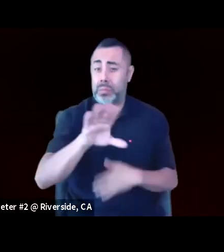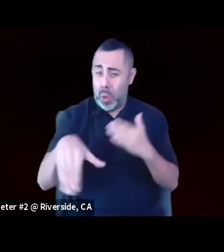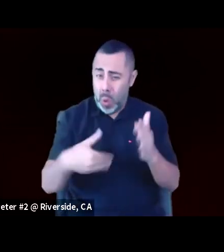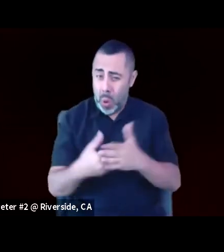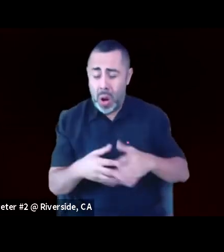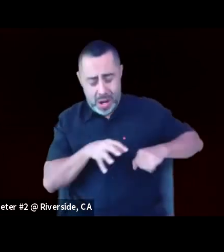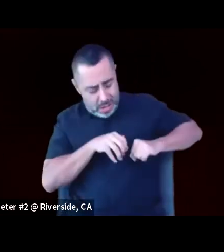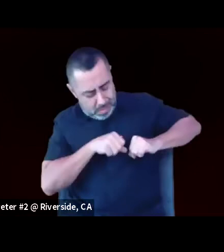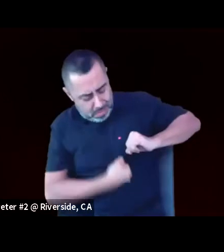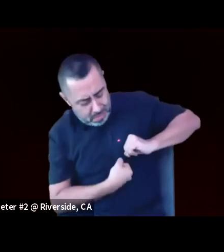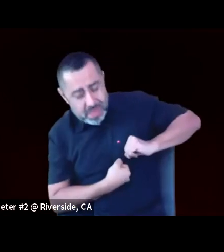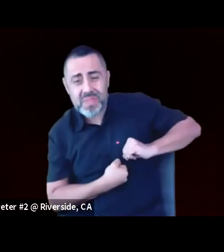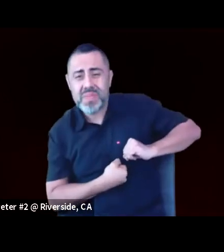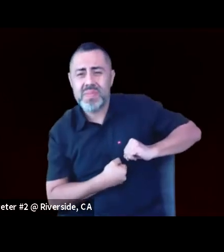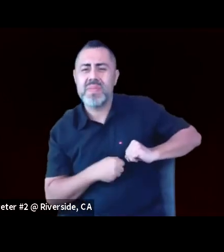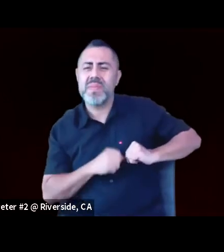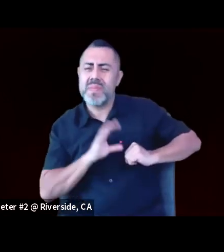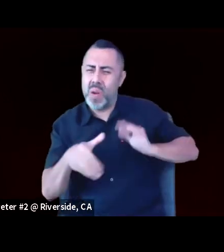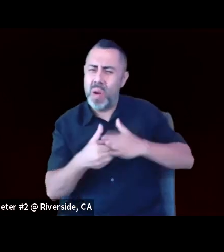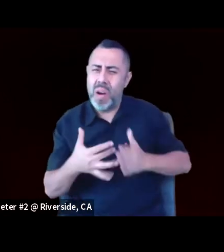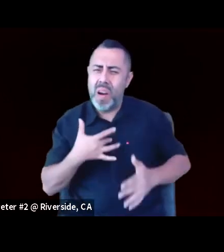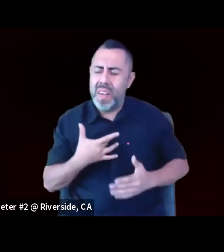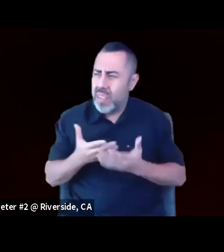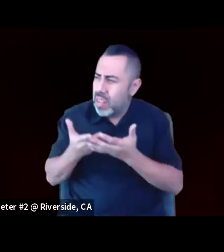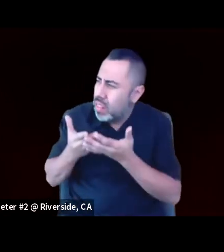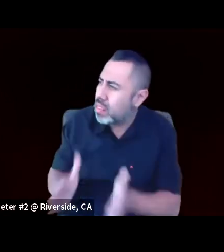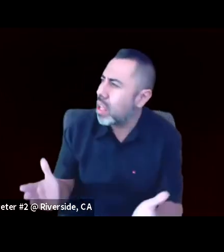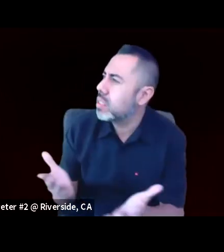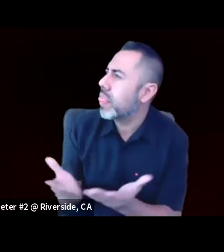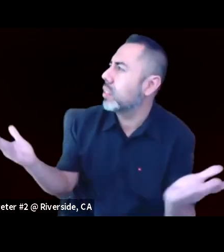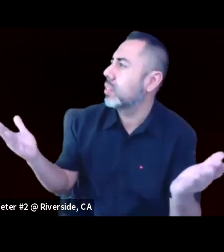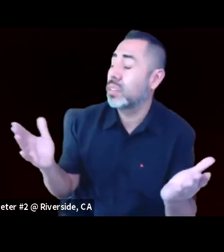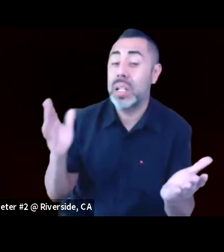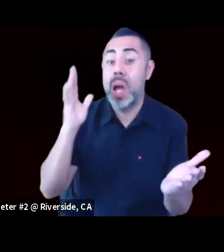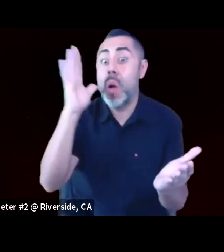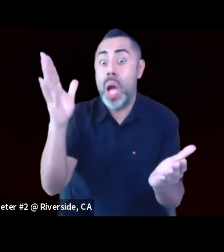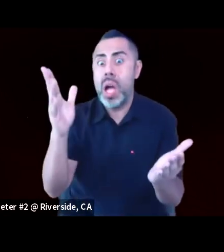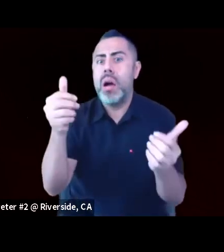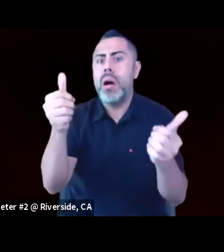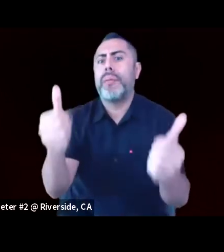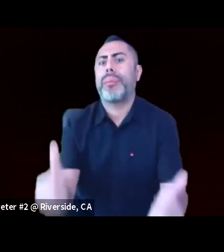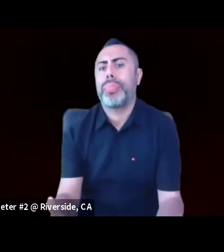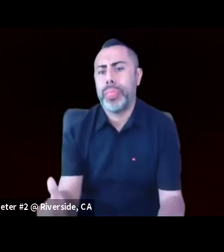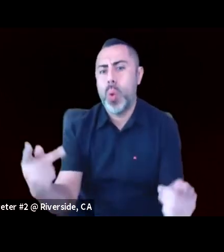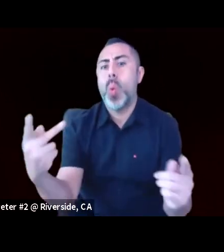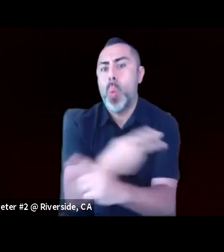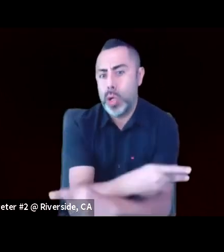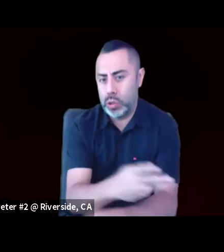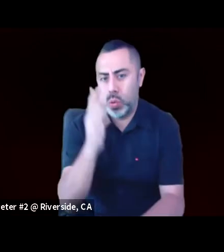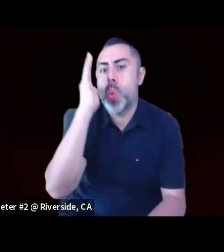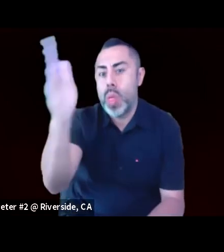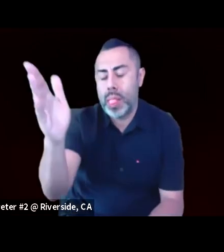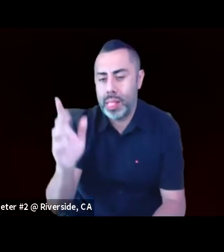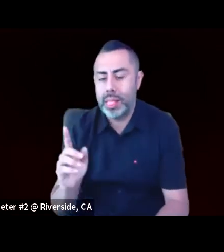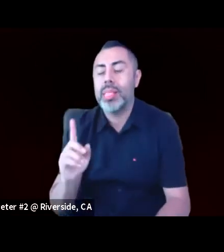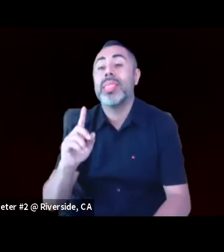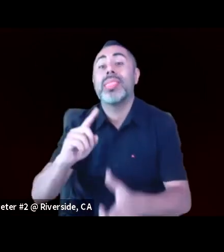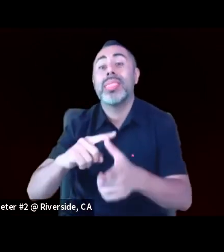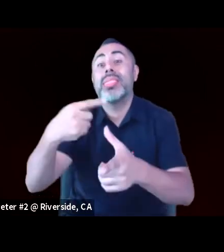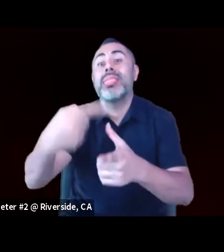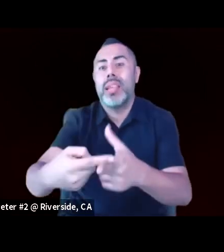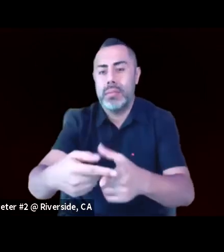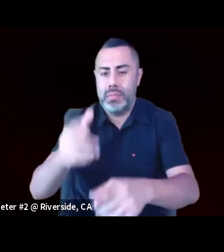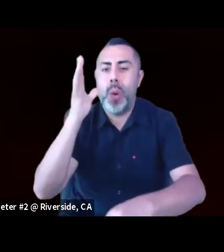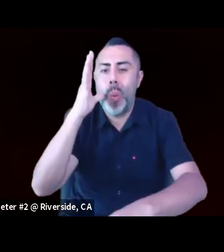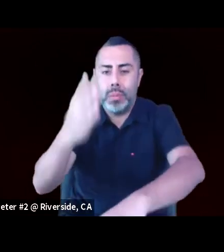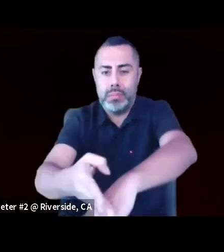it's going to get worse before it gets better. But this pandemic will eventually get better. And right now